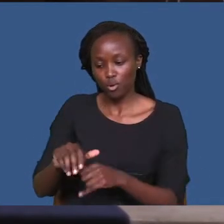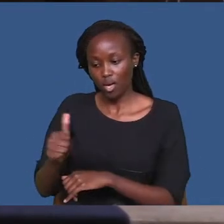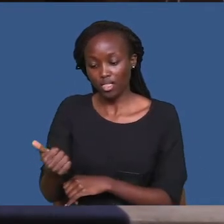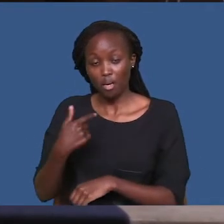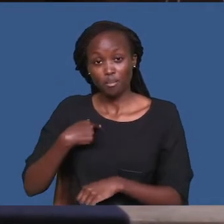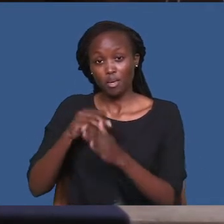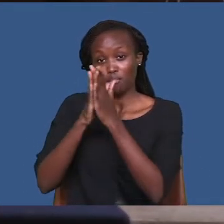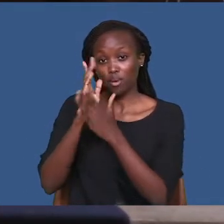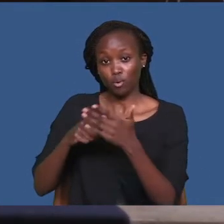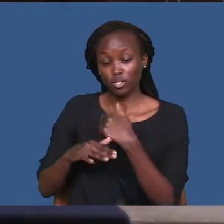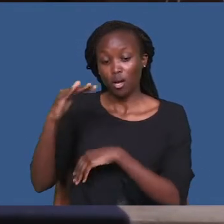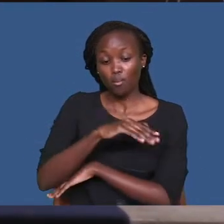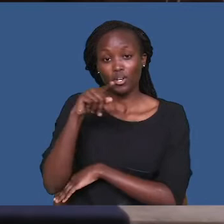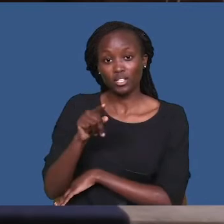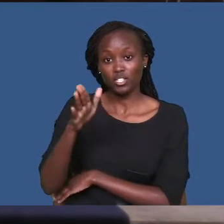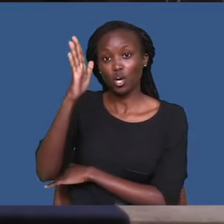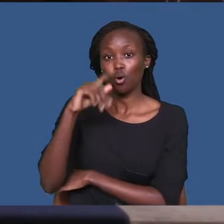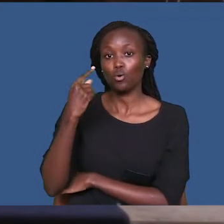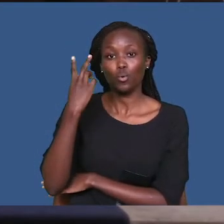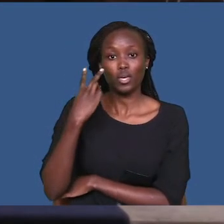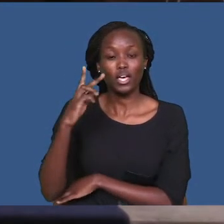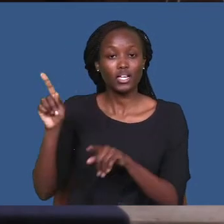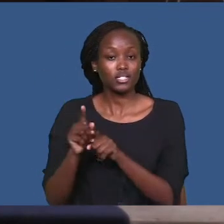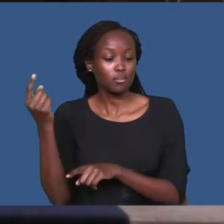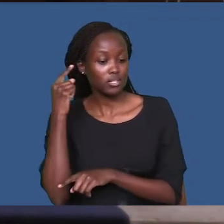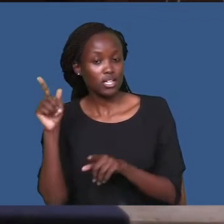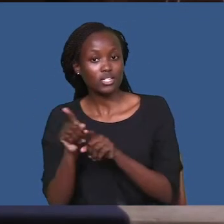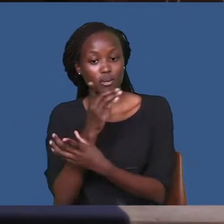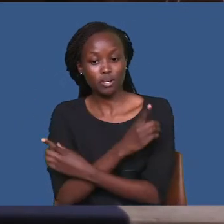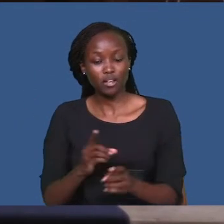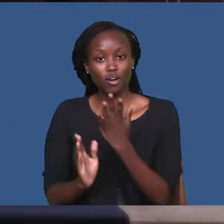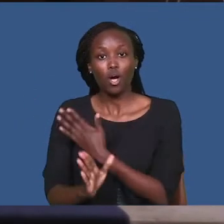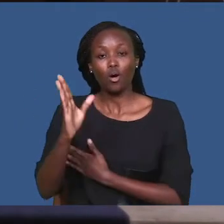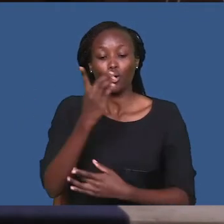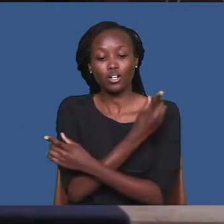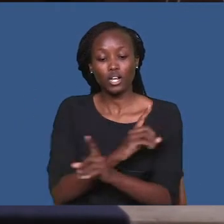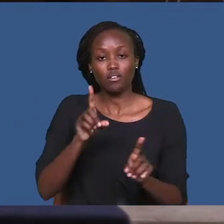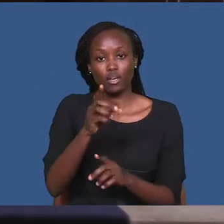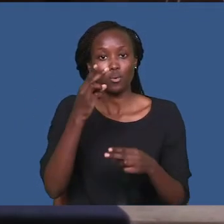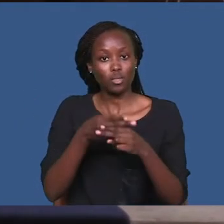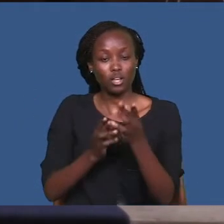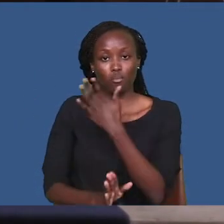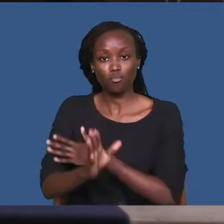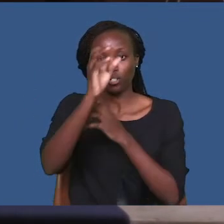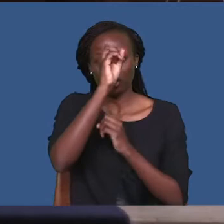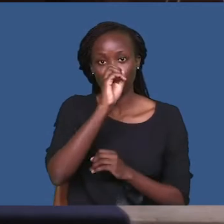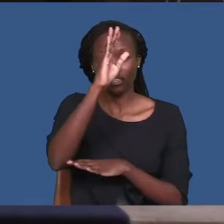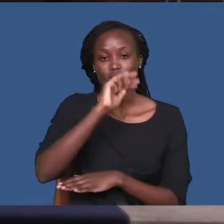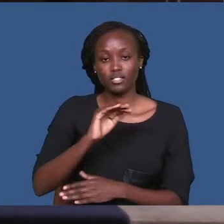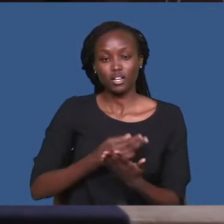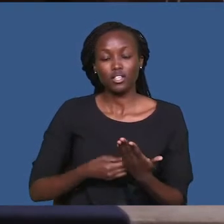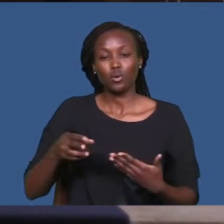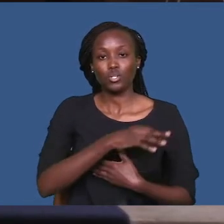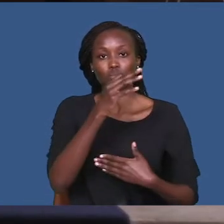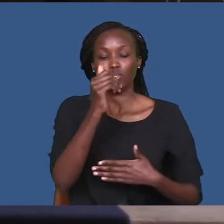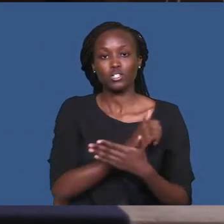who hears and sees and delivers will come and deliver you. In the name of the Father, the Son, and the Holy Spirit. Amen.